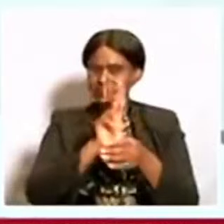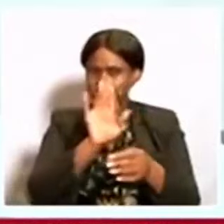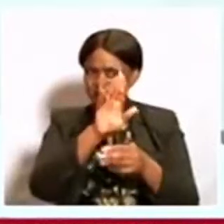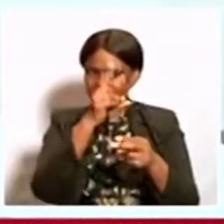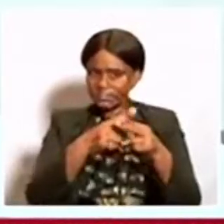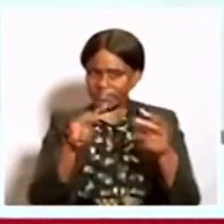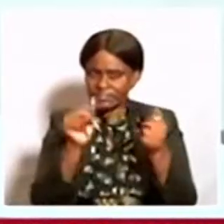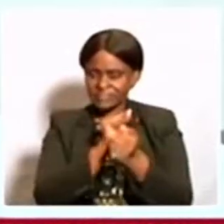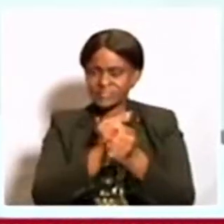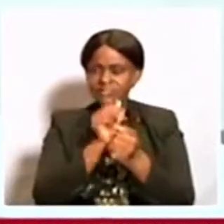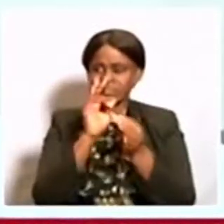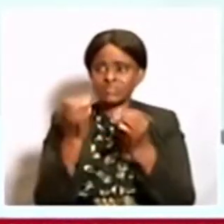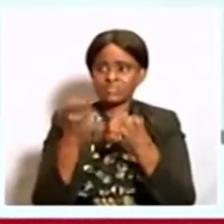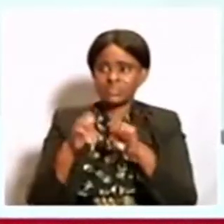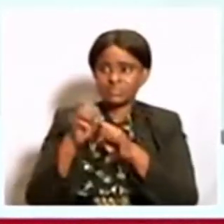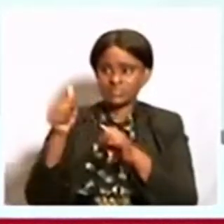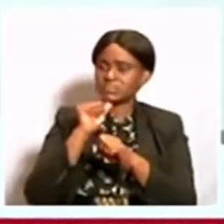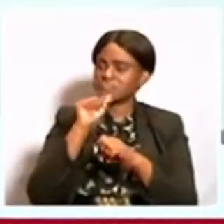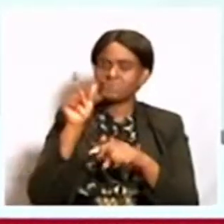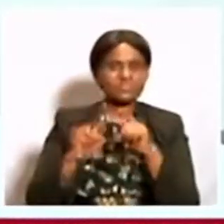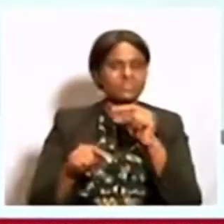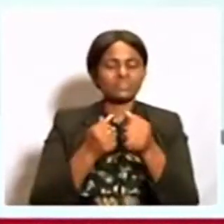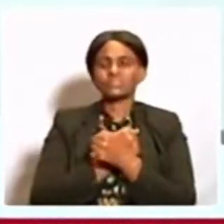very unfortunate. Even you wouldn't love that.